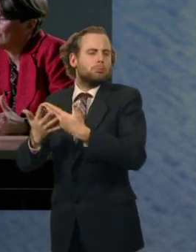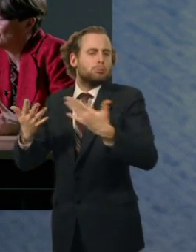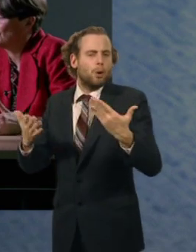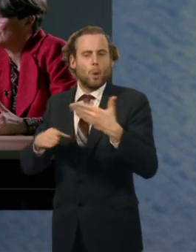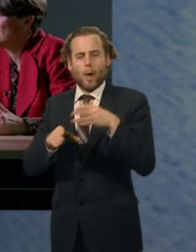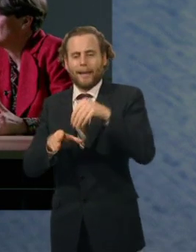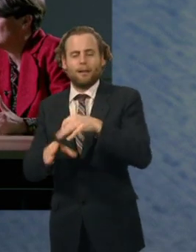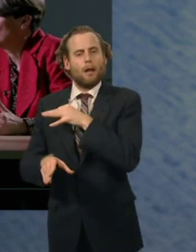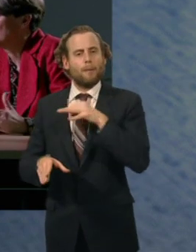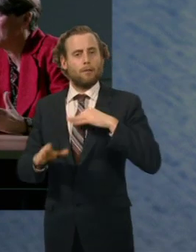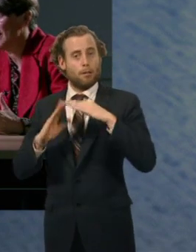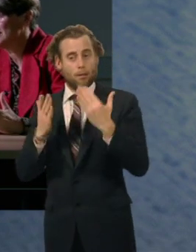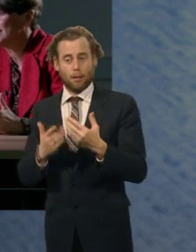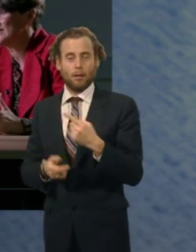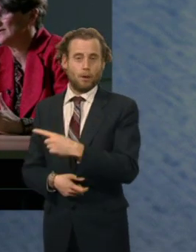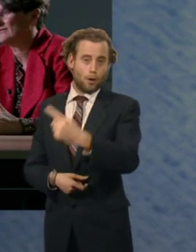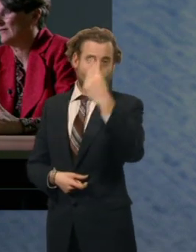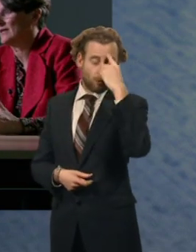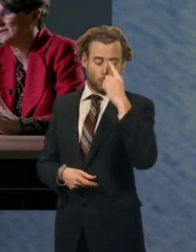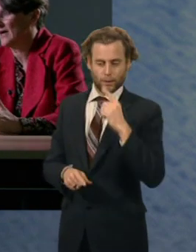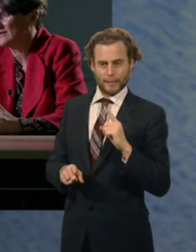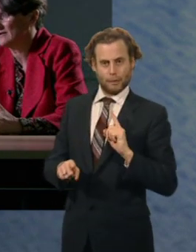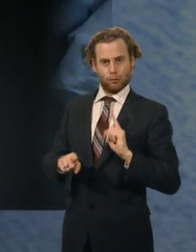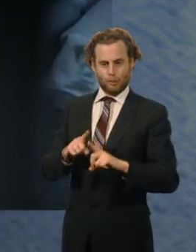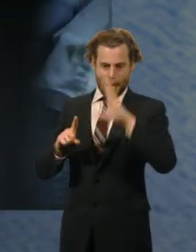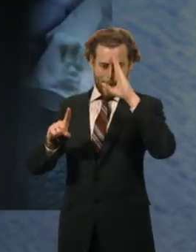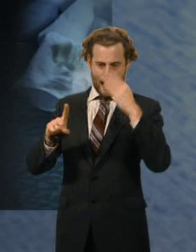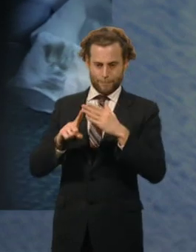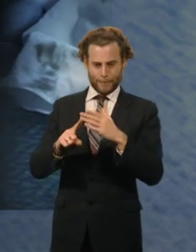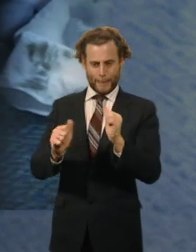the assumption that it would be best to keep this family together.